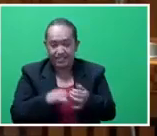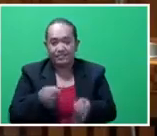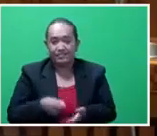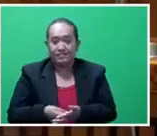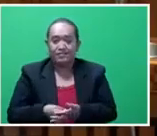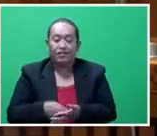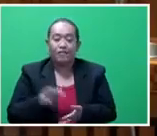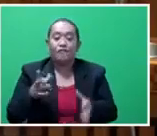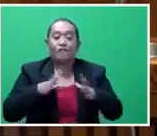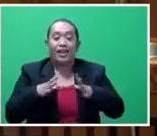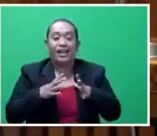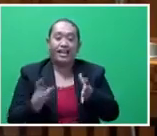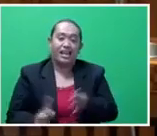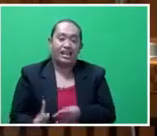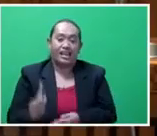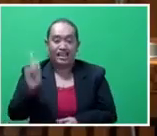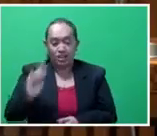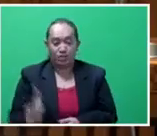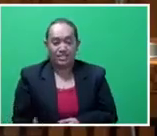Mr. Speaker, sir,